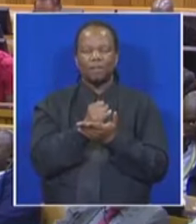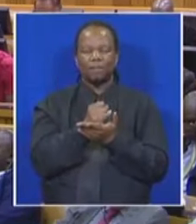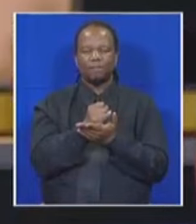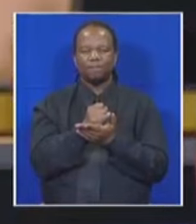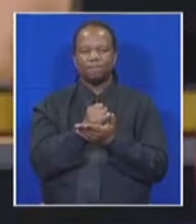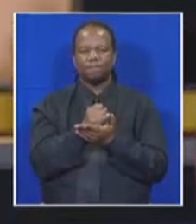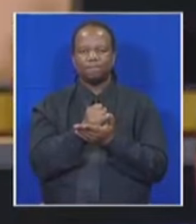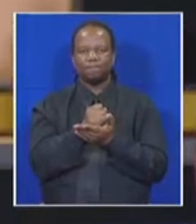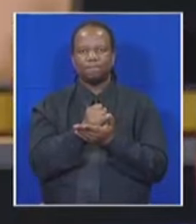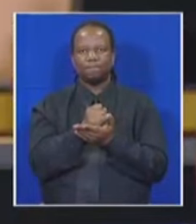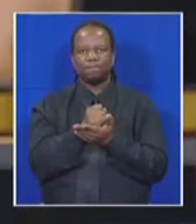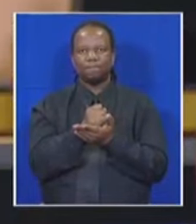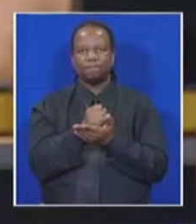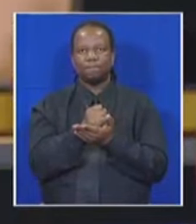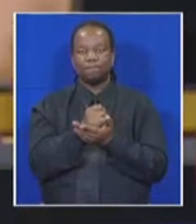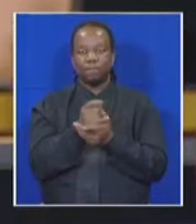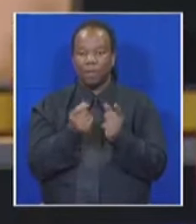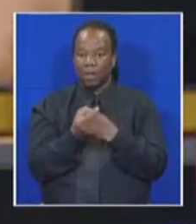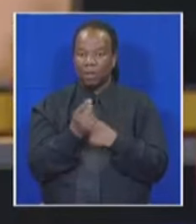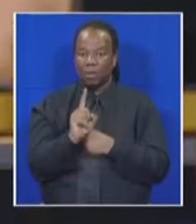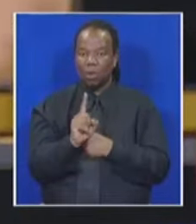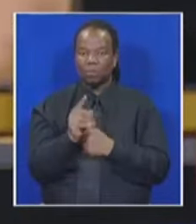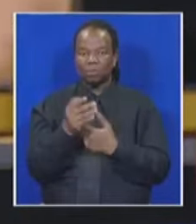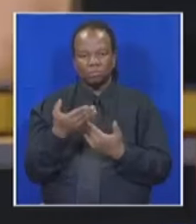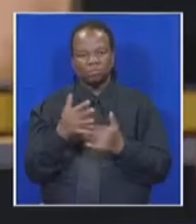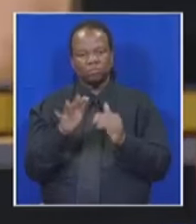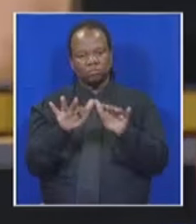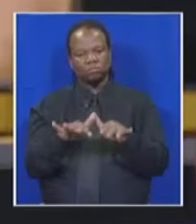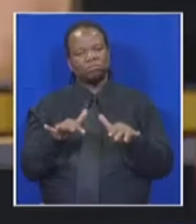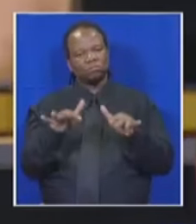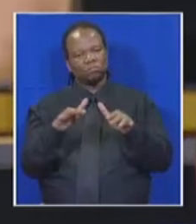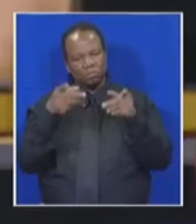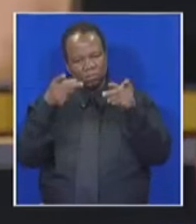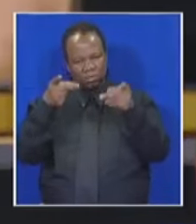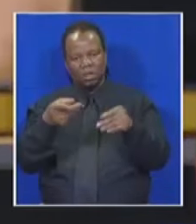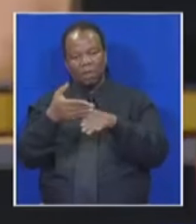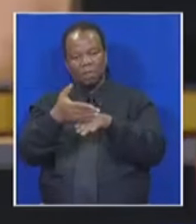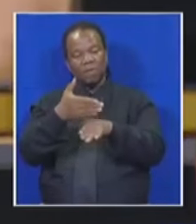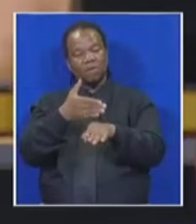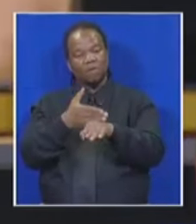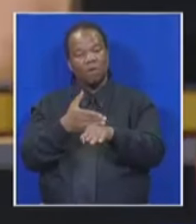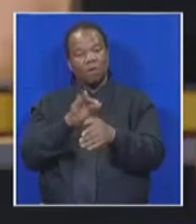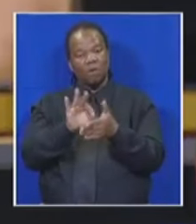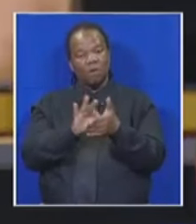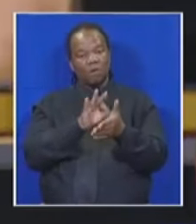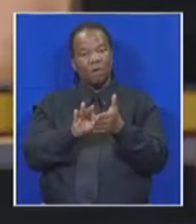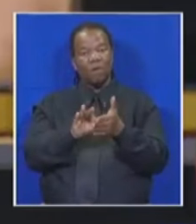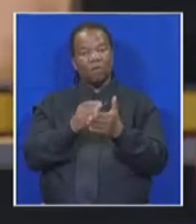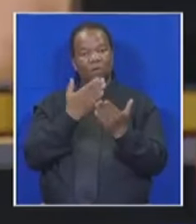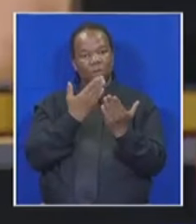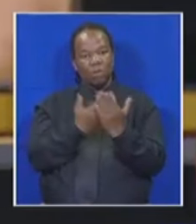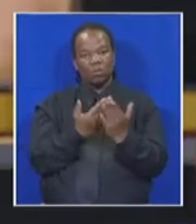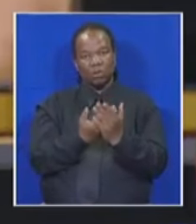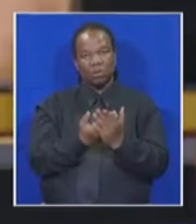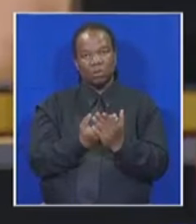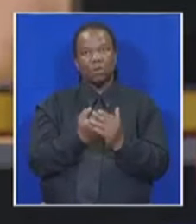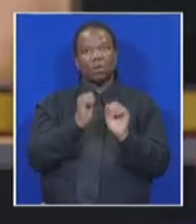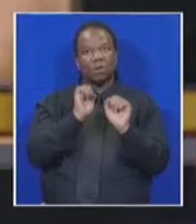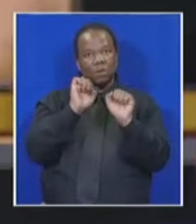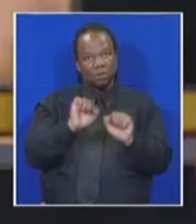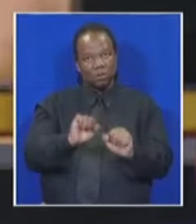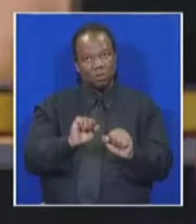that what should happen is that we should decide as the House on this matter up front before we vote on the motion itself. So indeed, the matter should